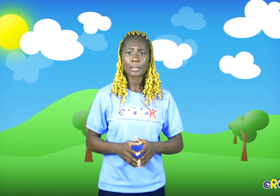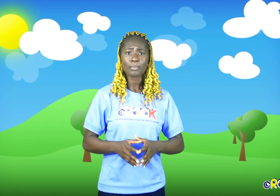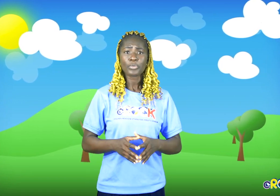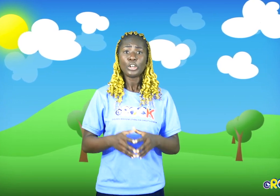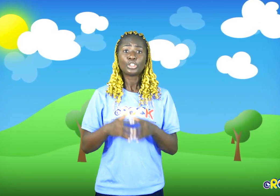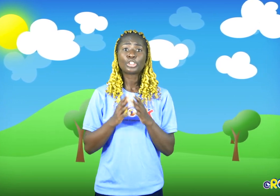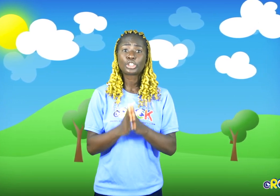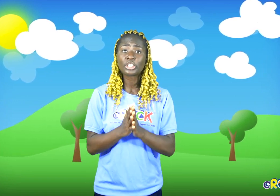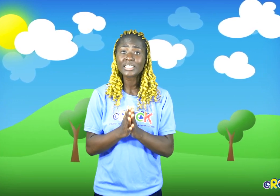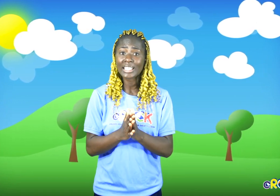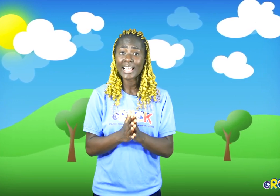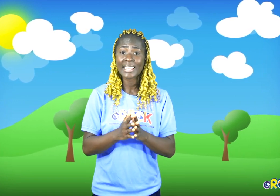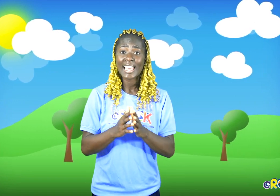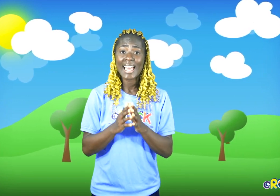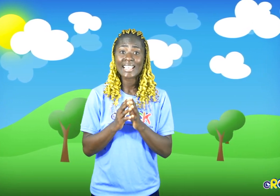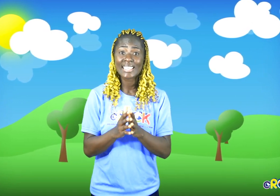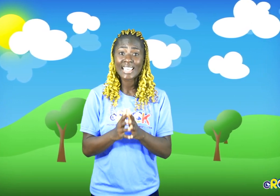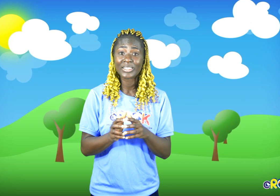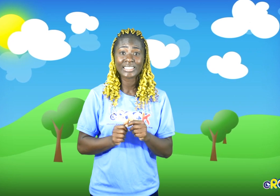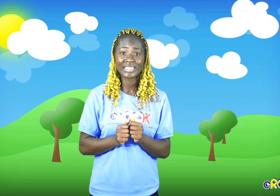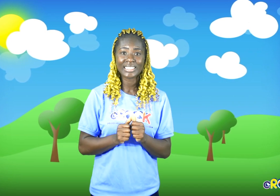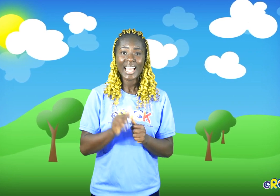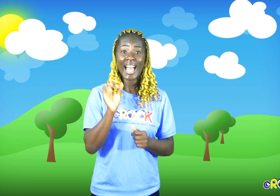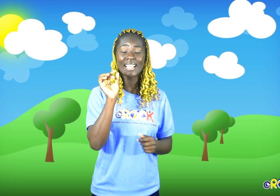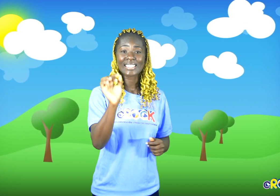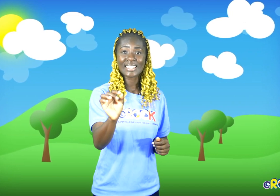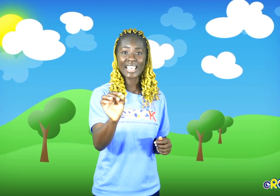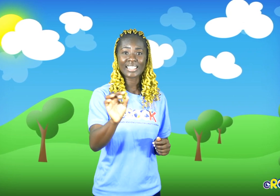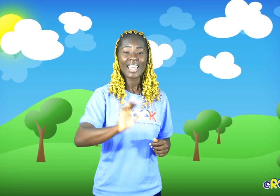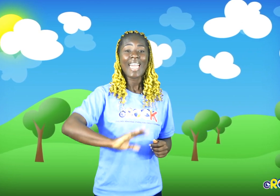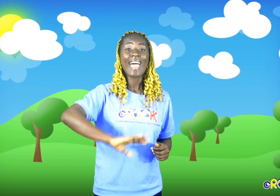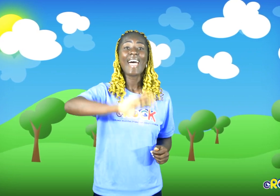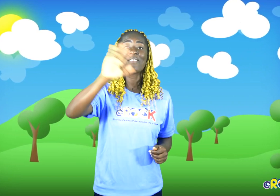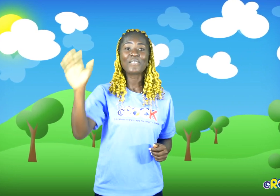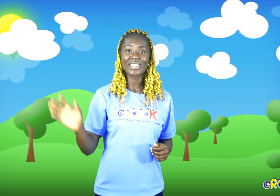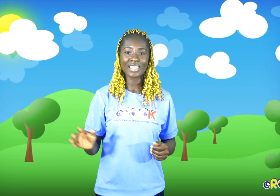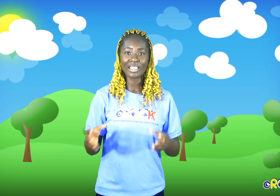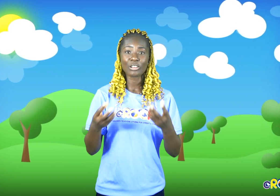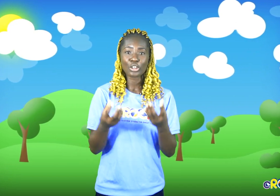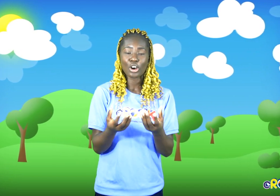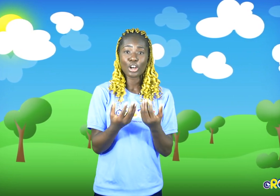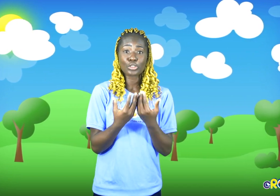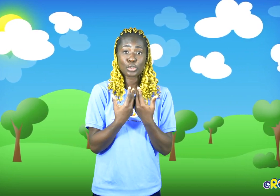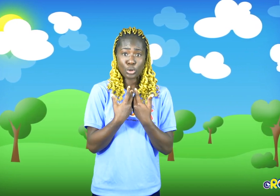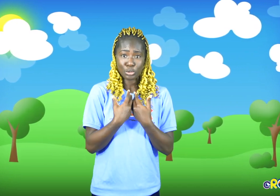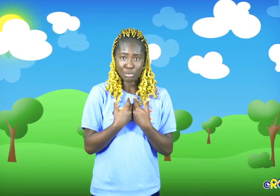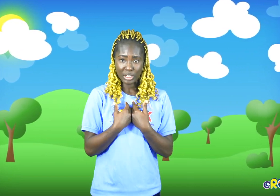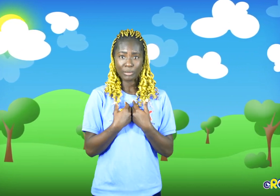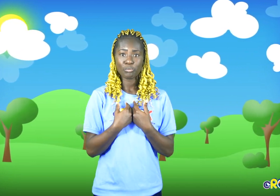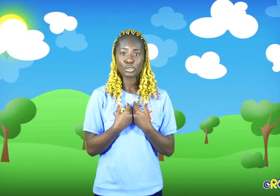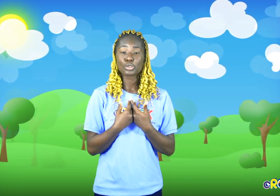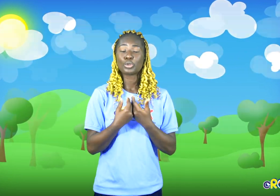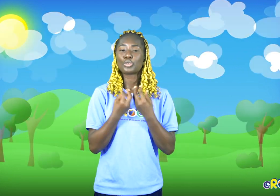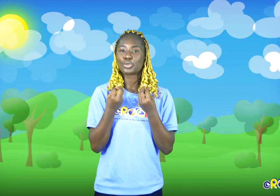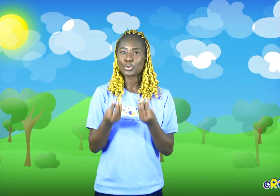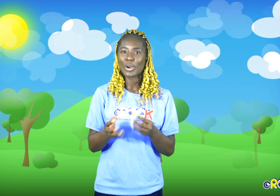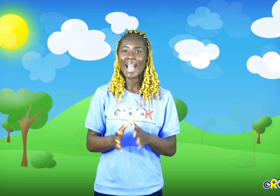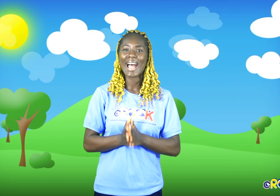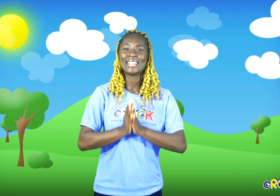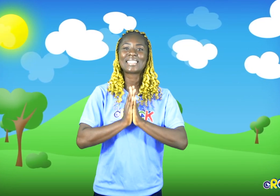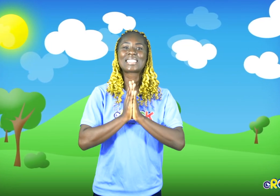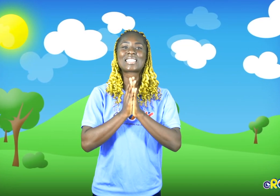Yes, just like Ezekiel did and said, everything God told me to